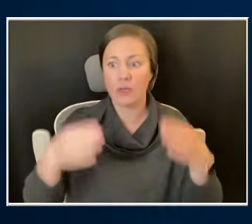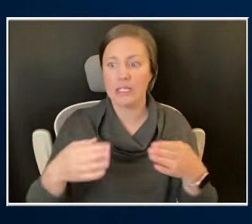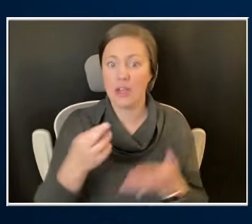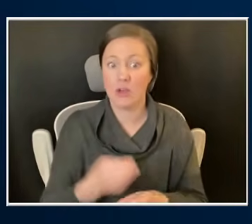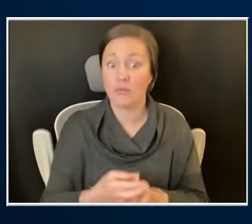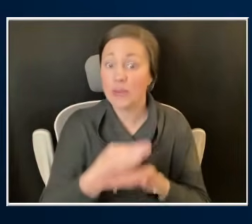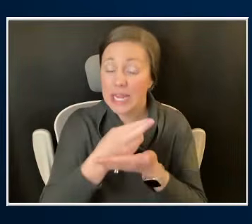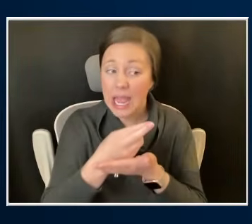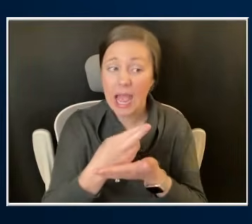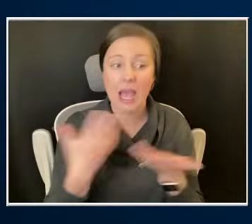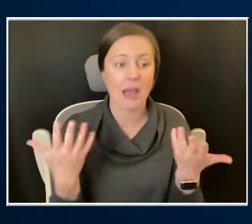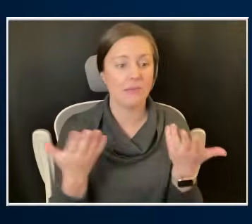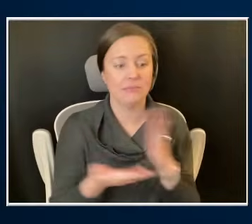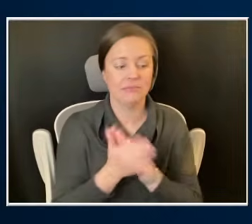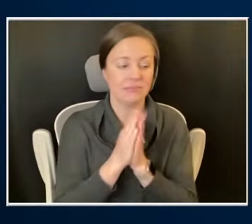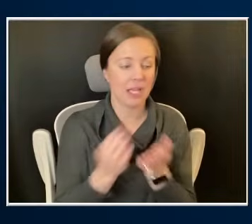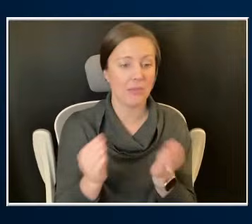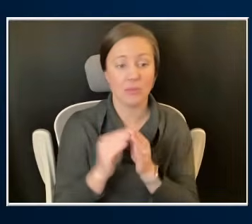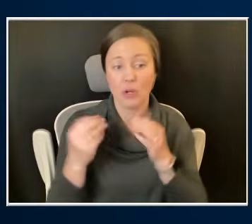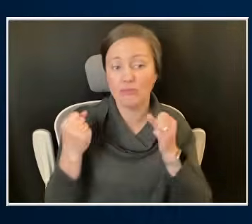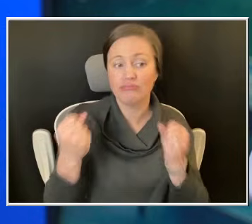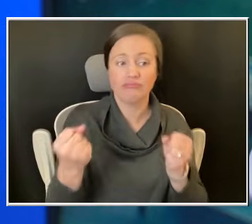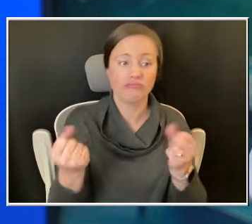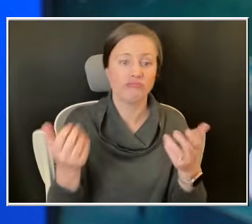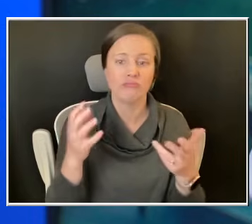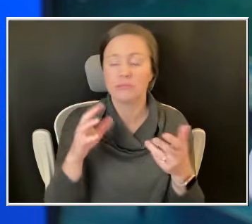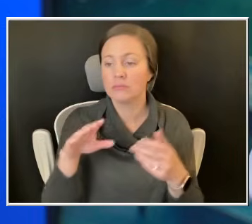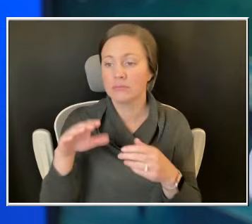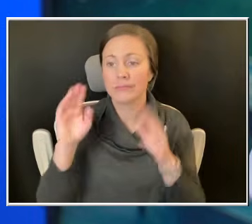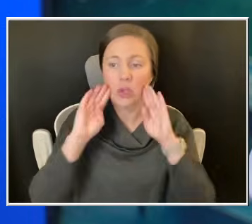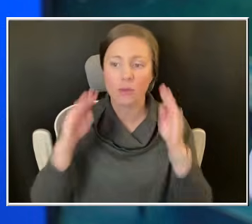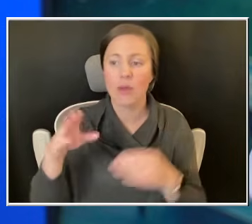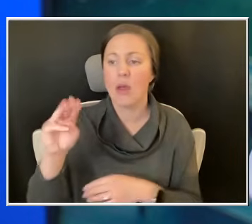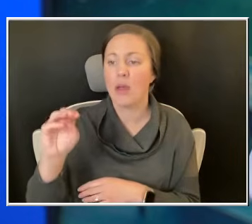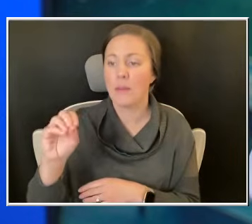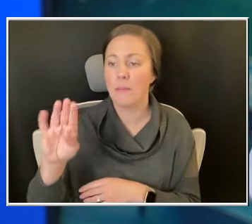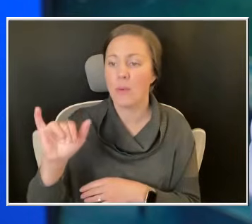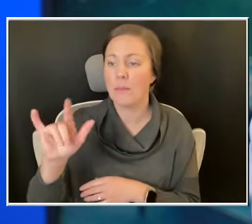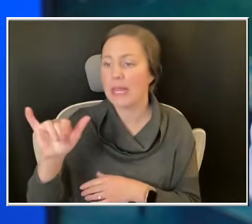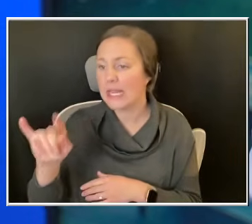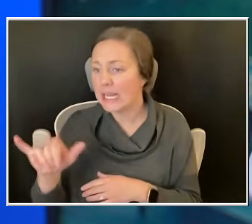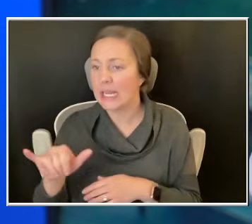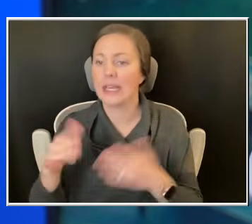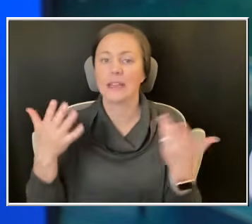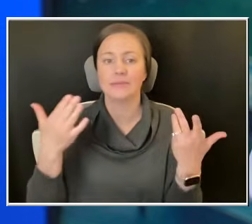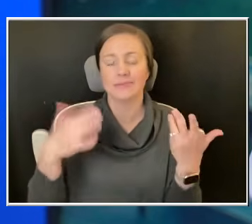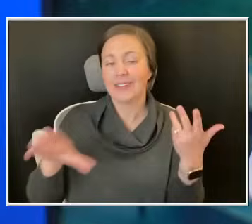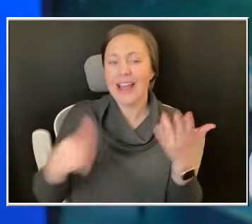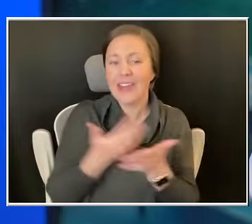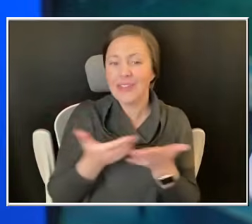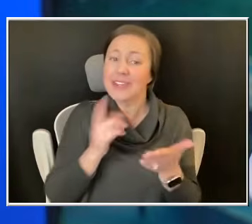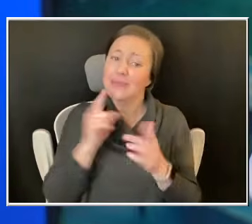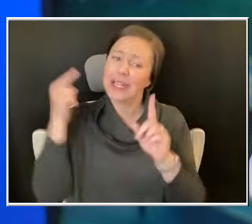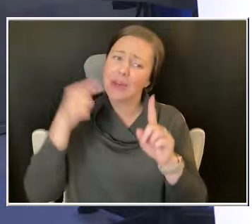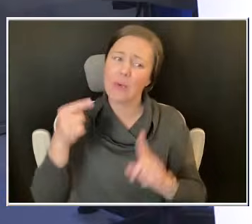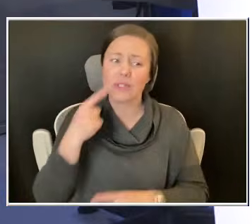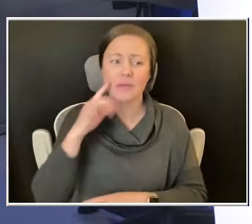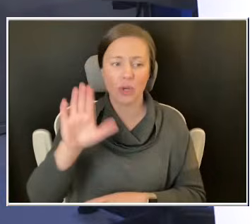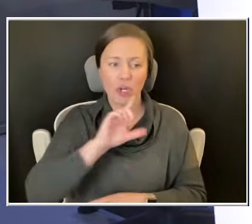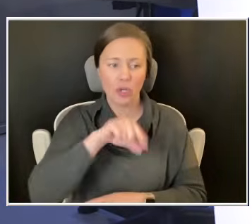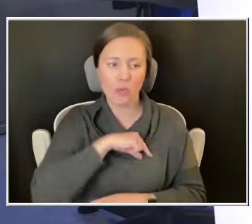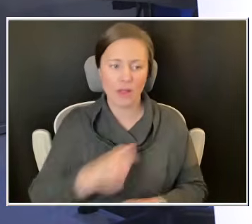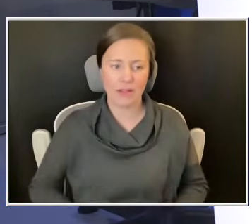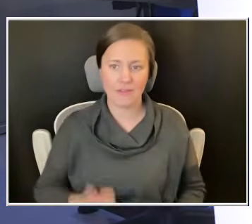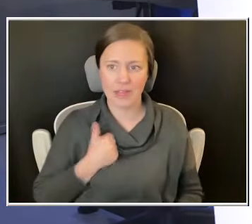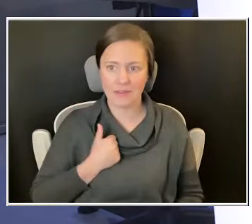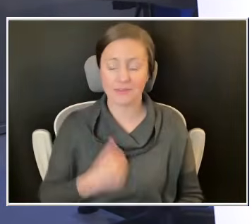getting stronger, working on mobility, and the other things that she really has as goals for her quality of life. All right, I want to